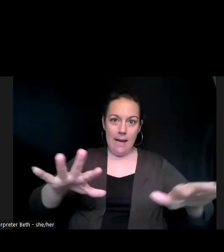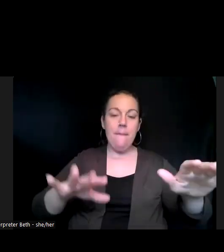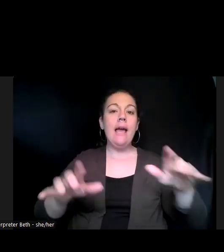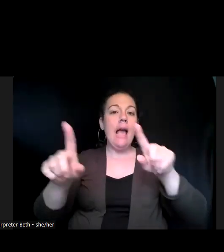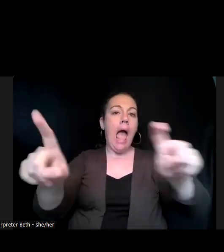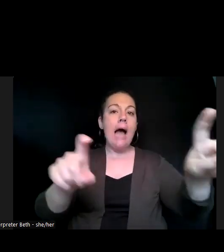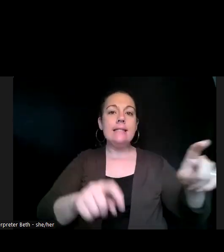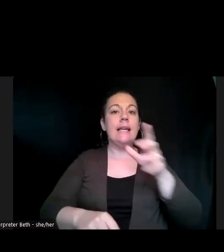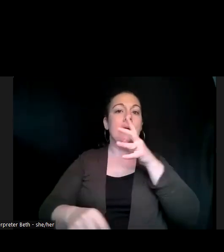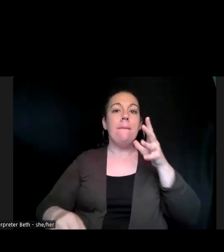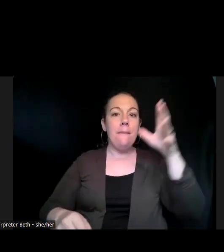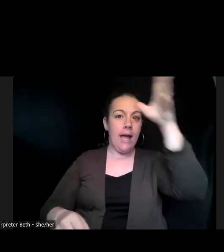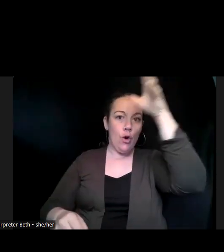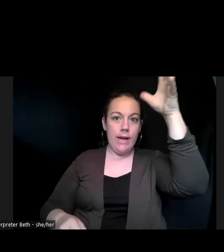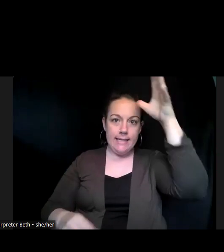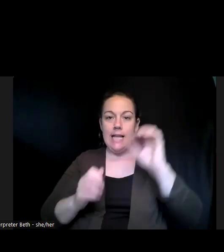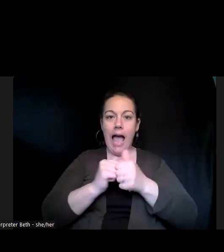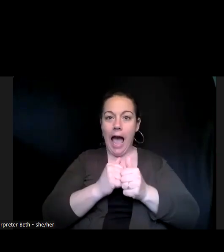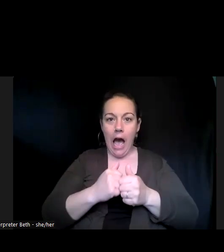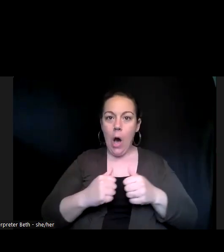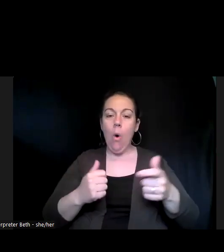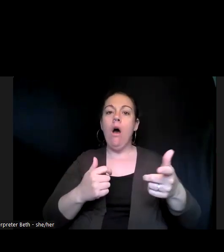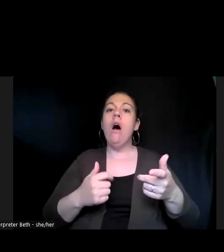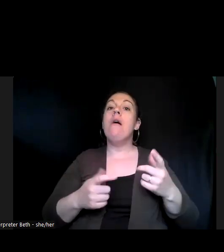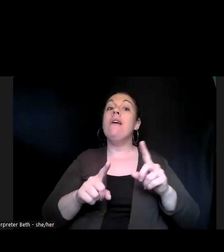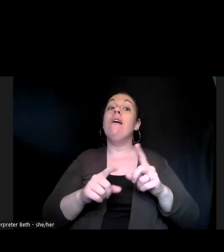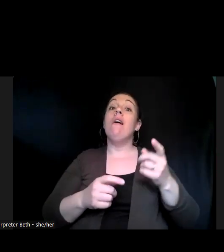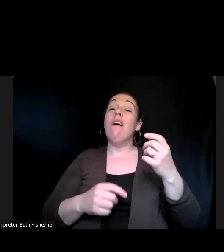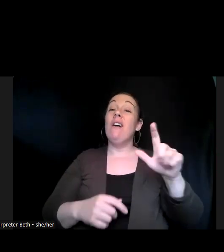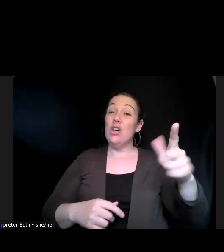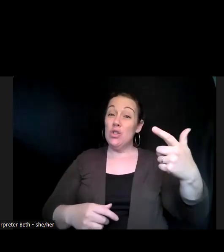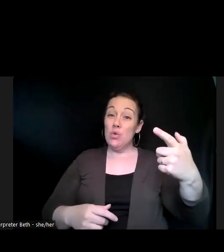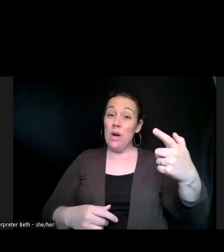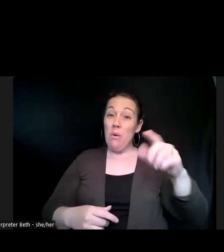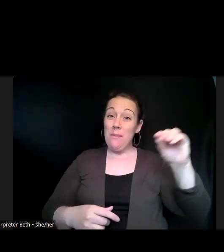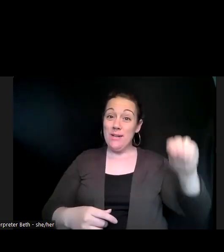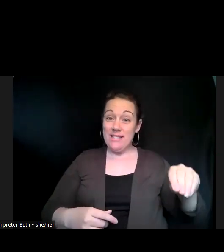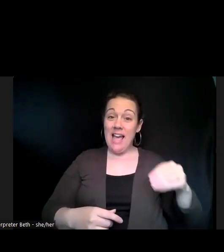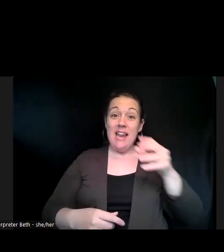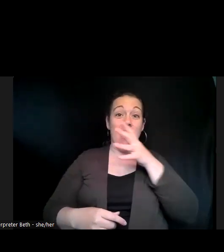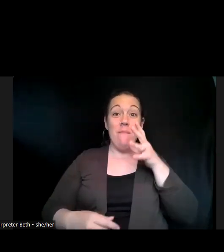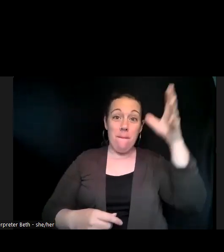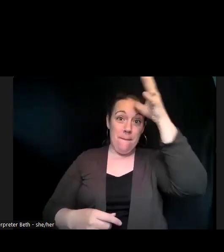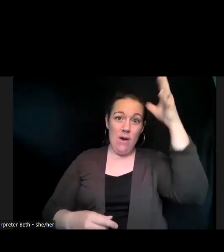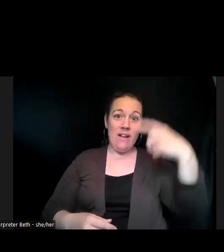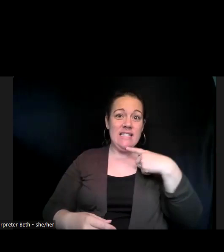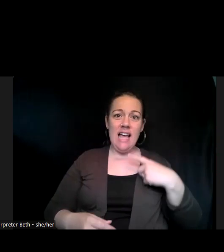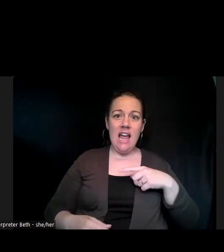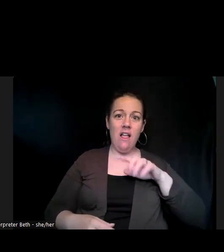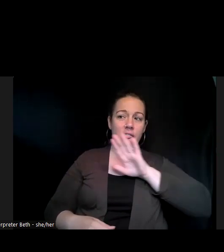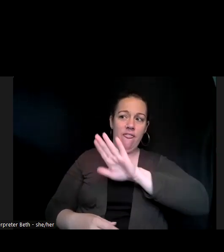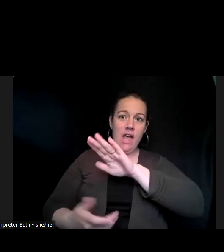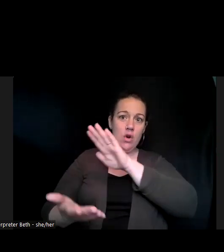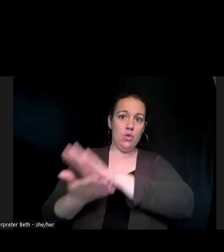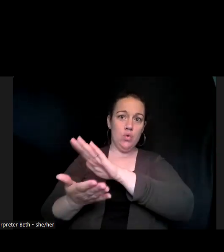And they heard that just about 21% of parents said that their schools we're actually getting input about how the funds should be